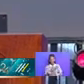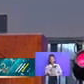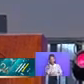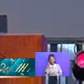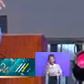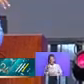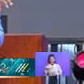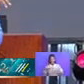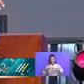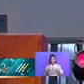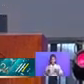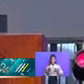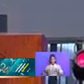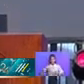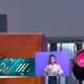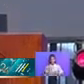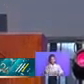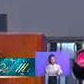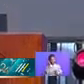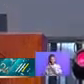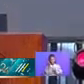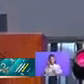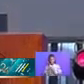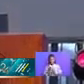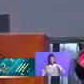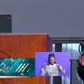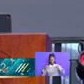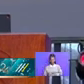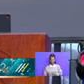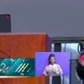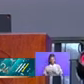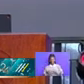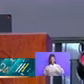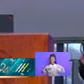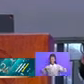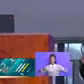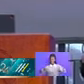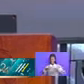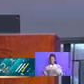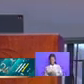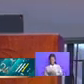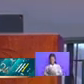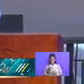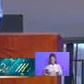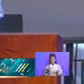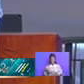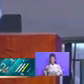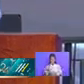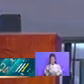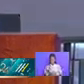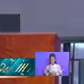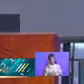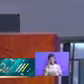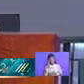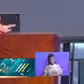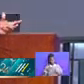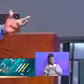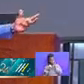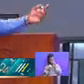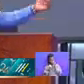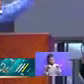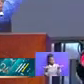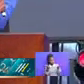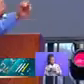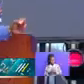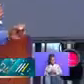see how we have totally occupied the street where we are you know can you show that